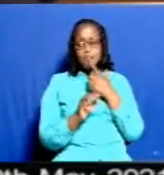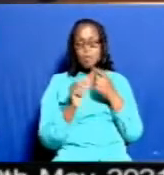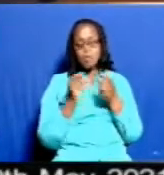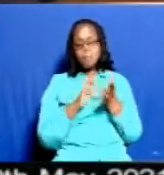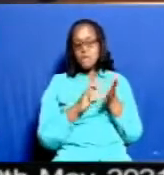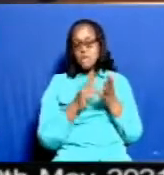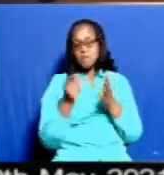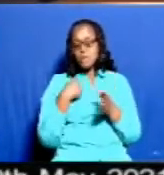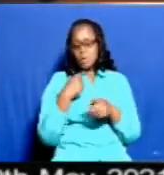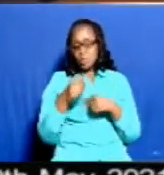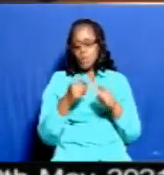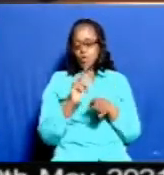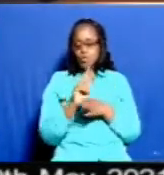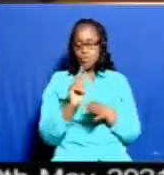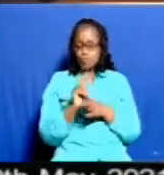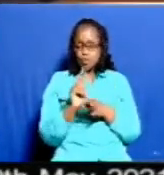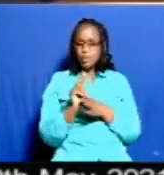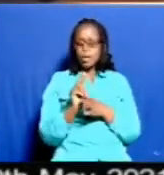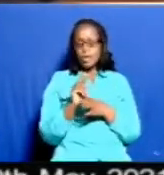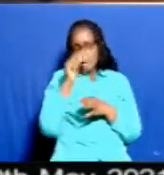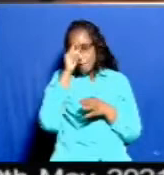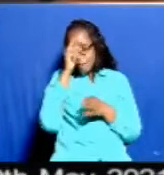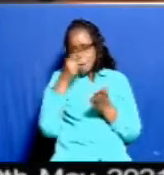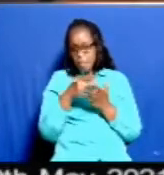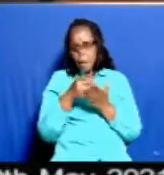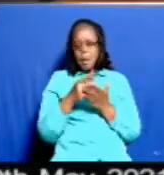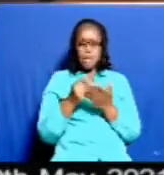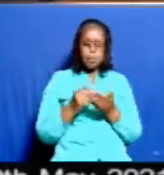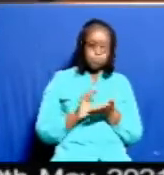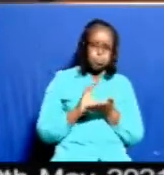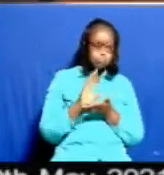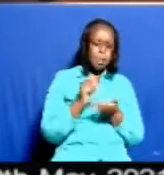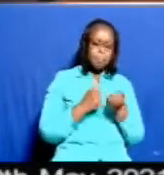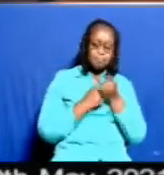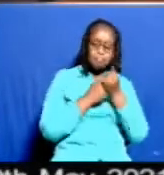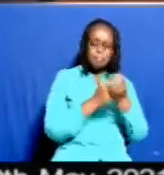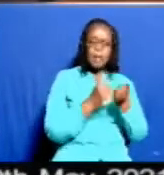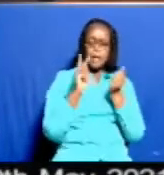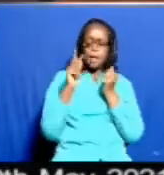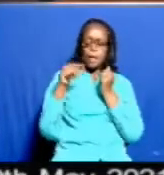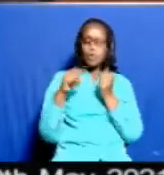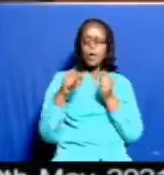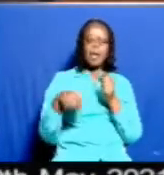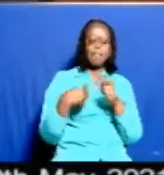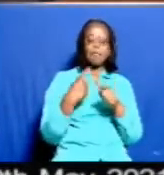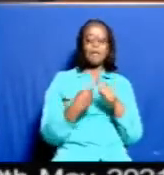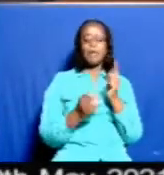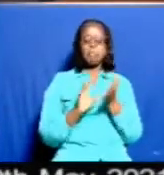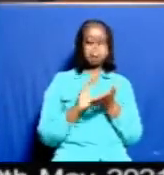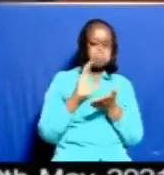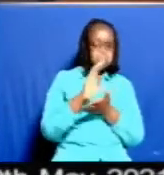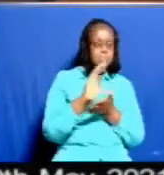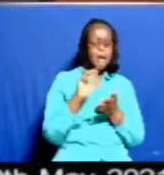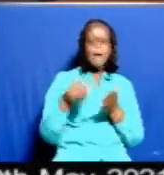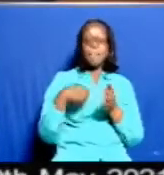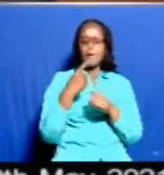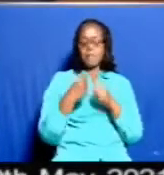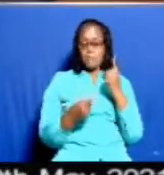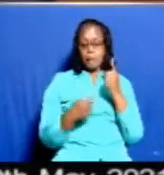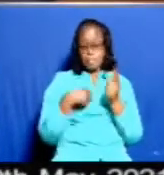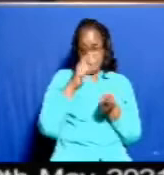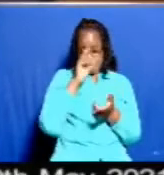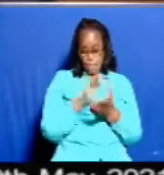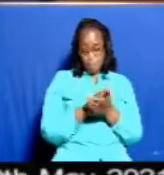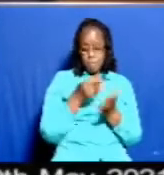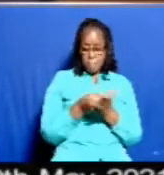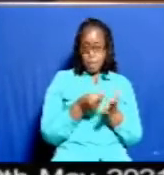using taxpayers' money to pump to Kenya Airways year in, year out. And I believe this money could help other Kenyans who